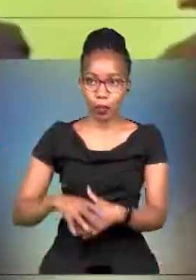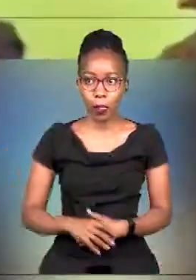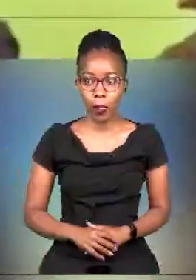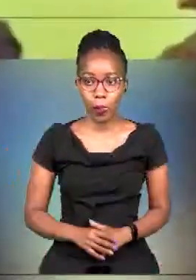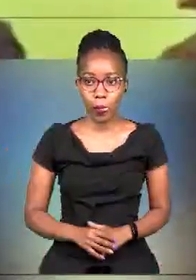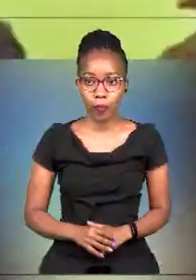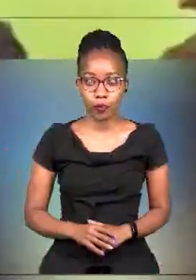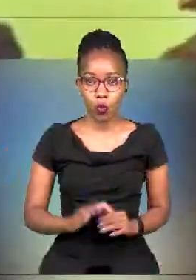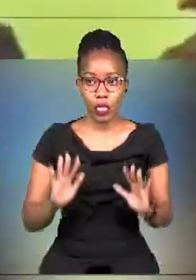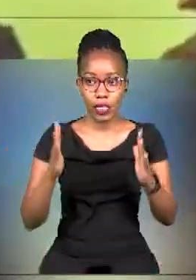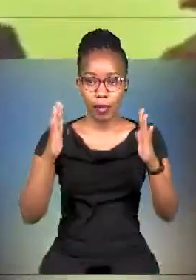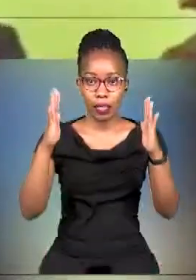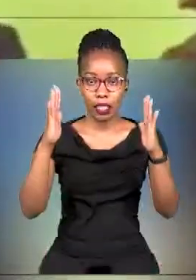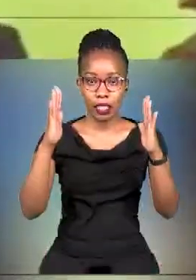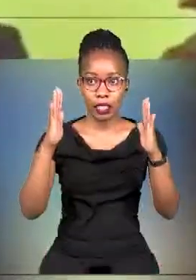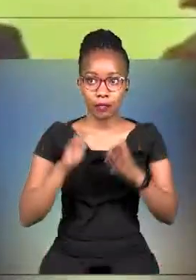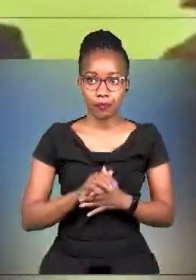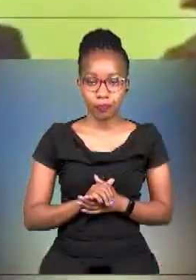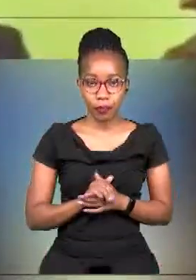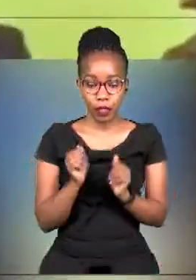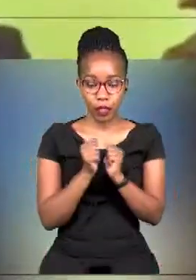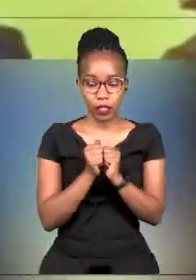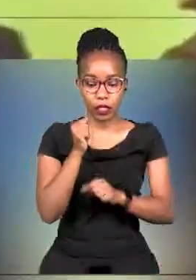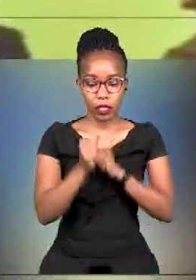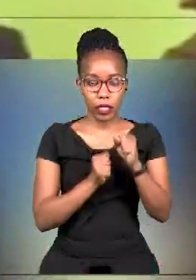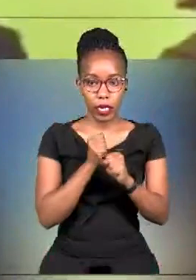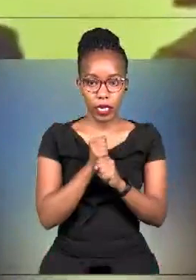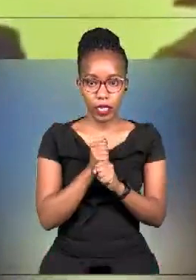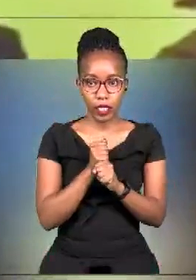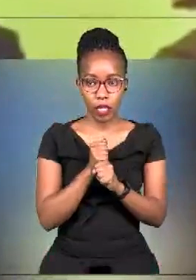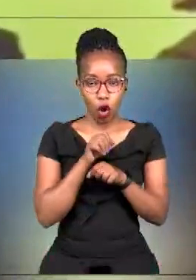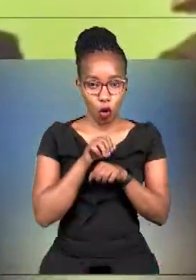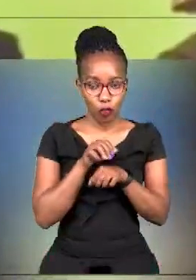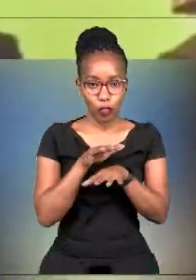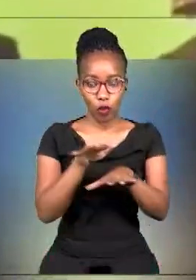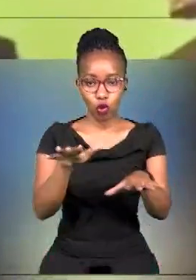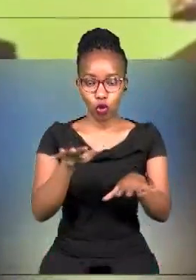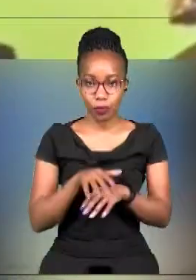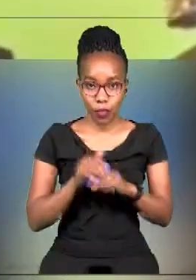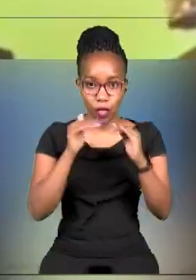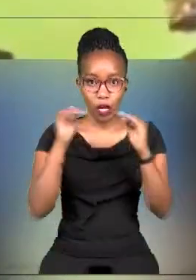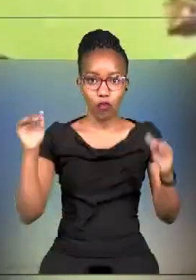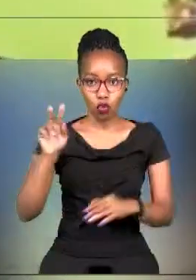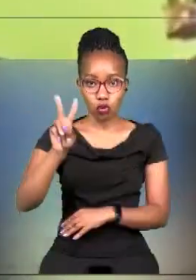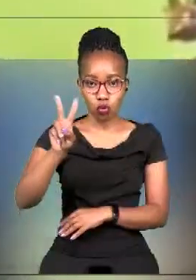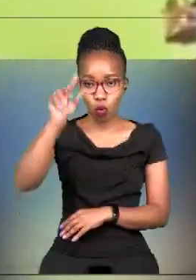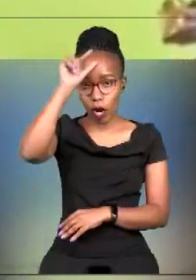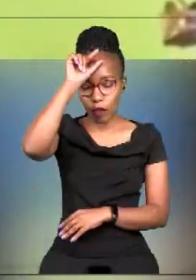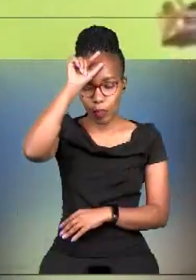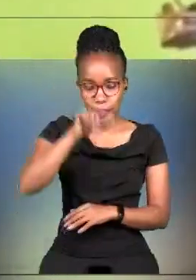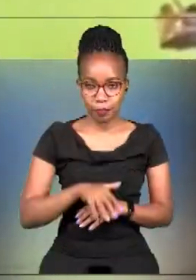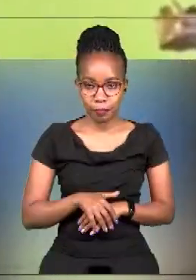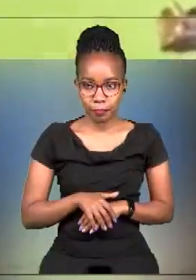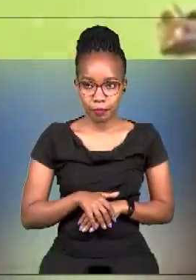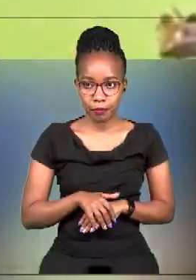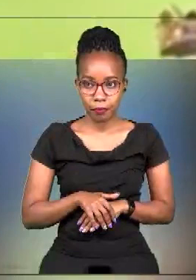are celebrating a decade of this bold experiment with the two levels of government, which